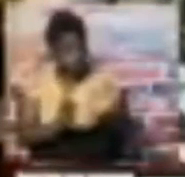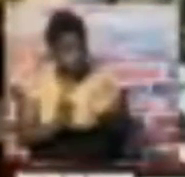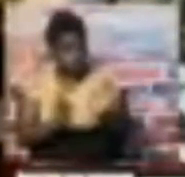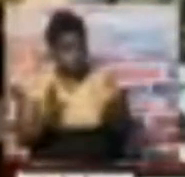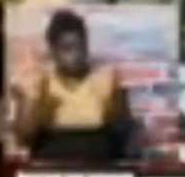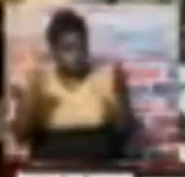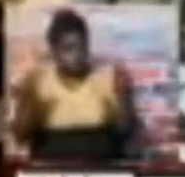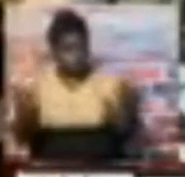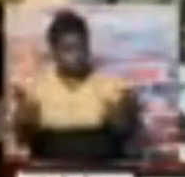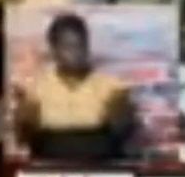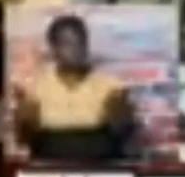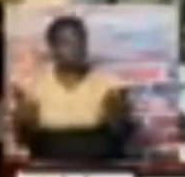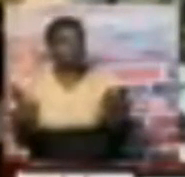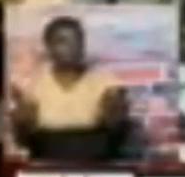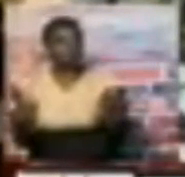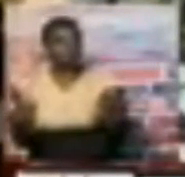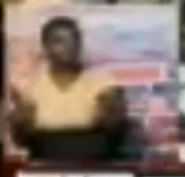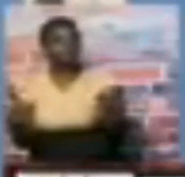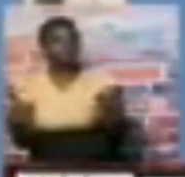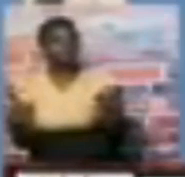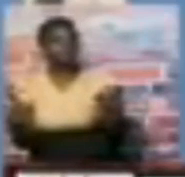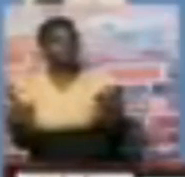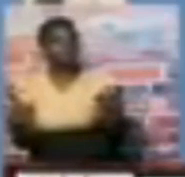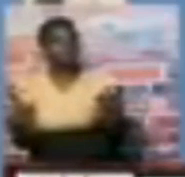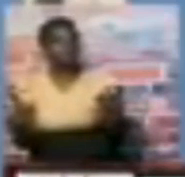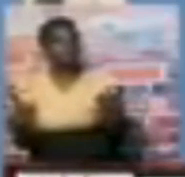Now, that one deals with